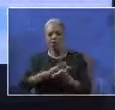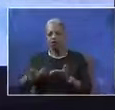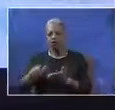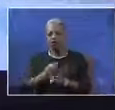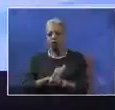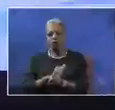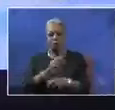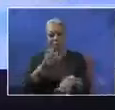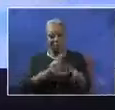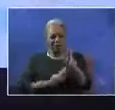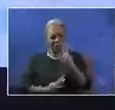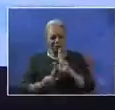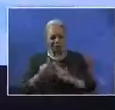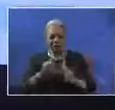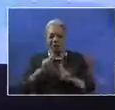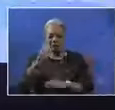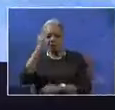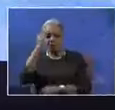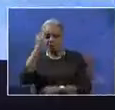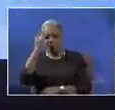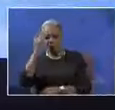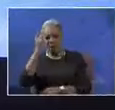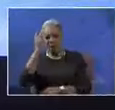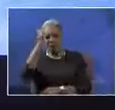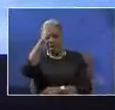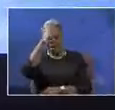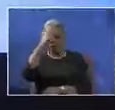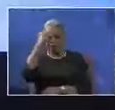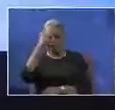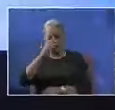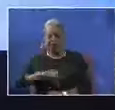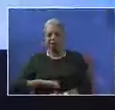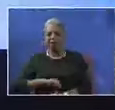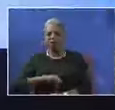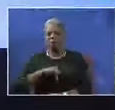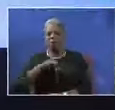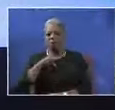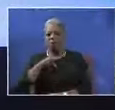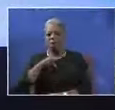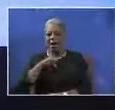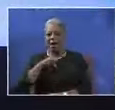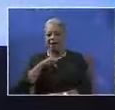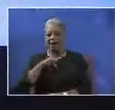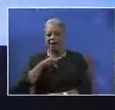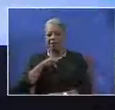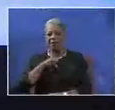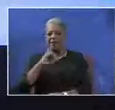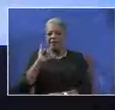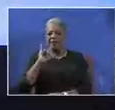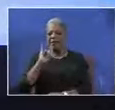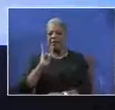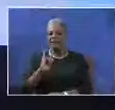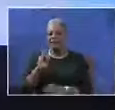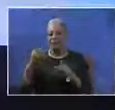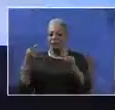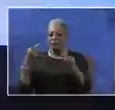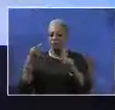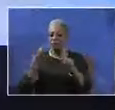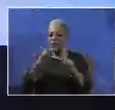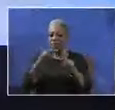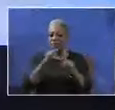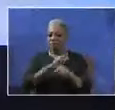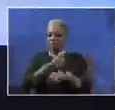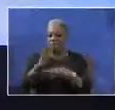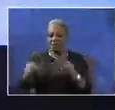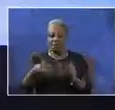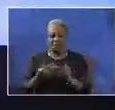by people and our pride is hurt. So pride is the mother of all sins. And what